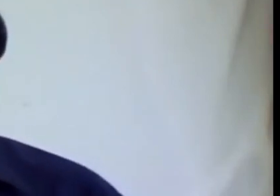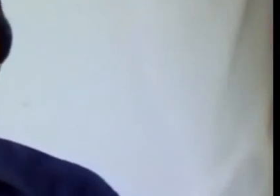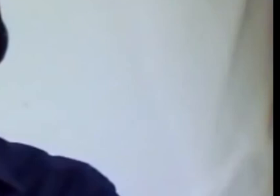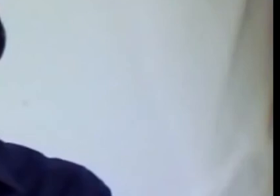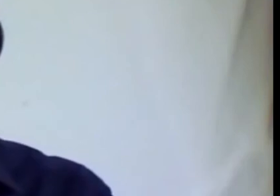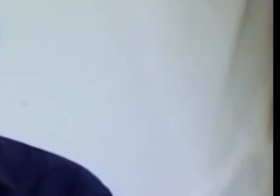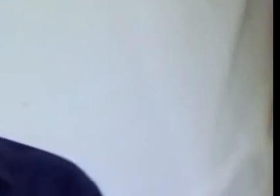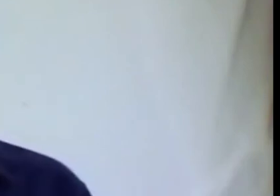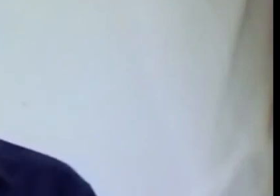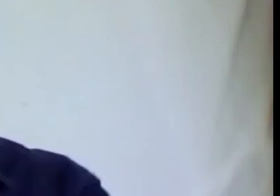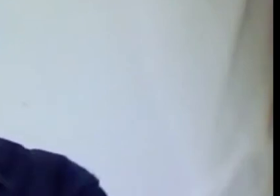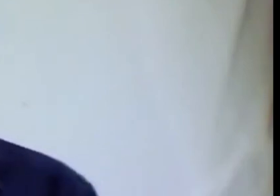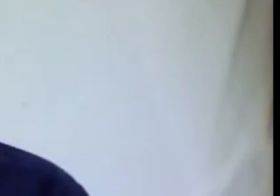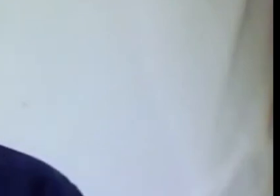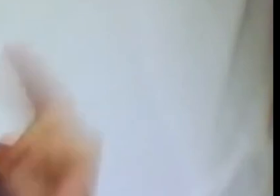Okay?